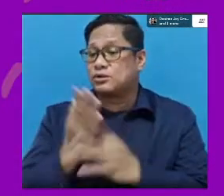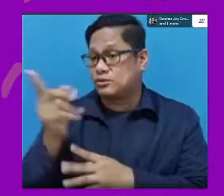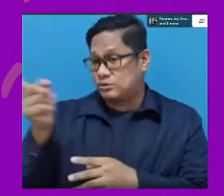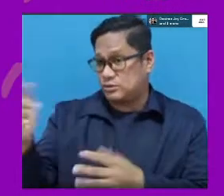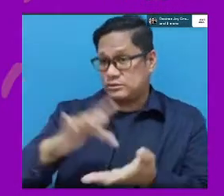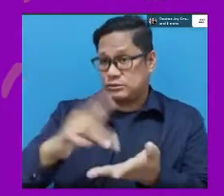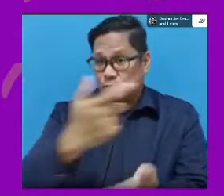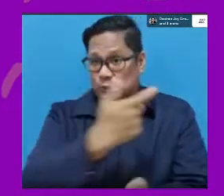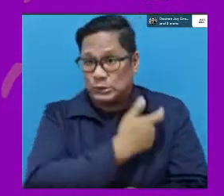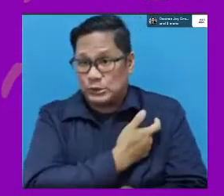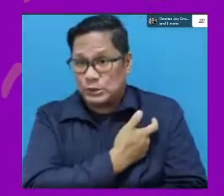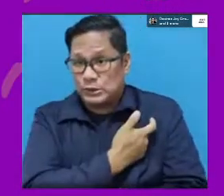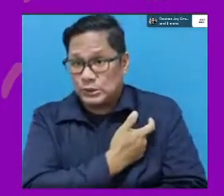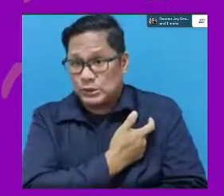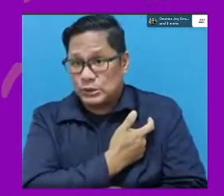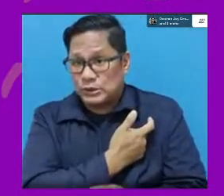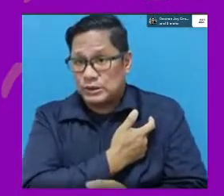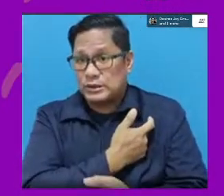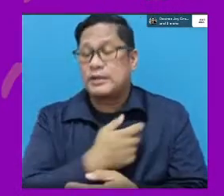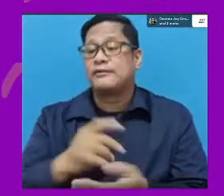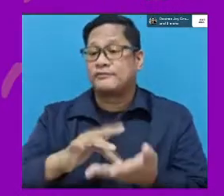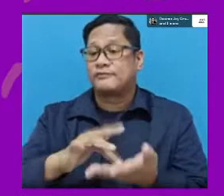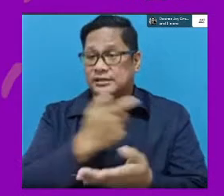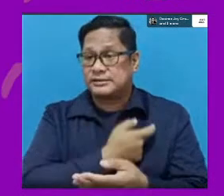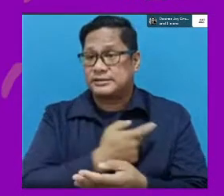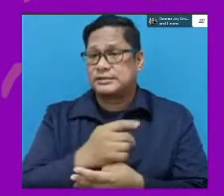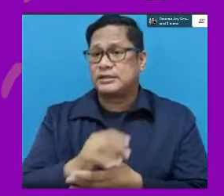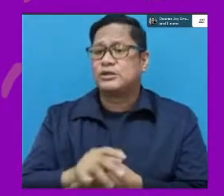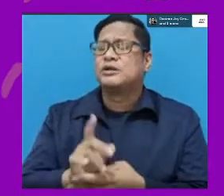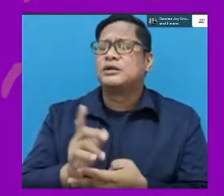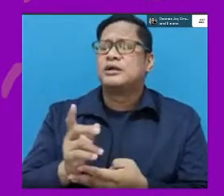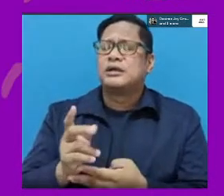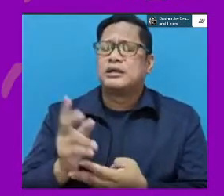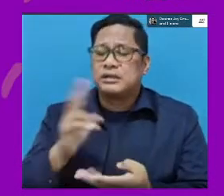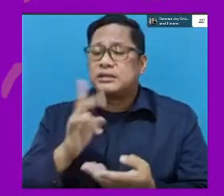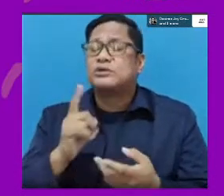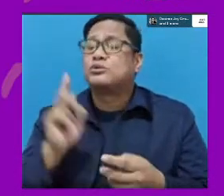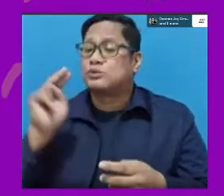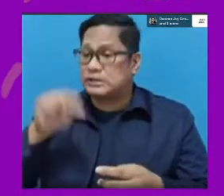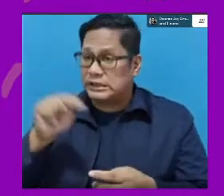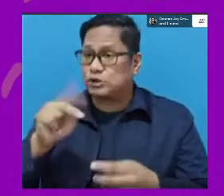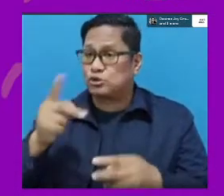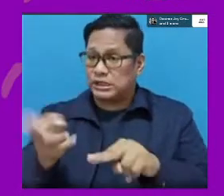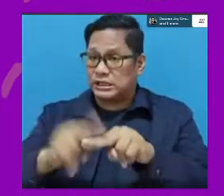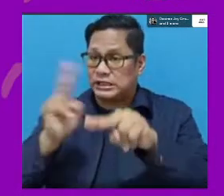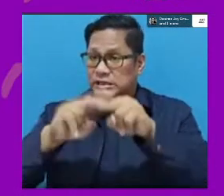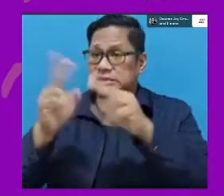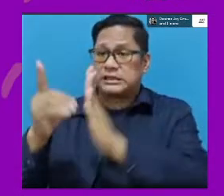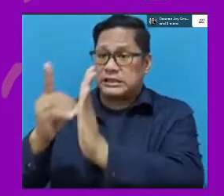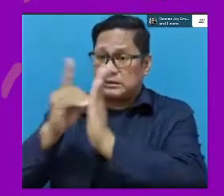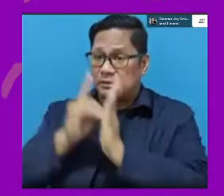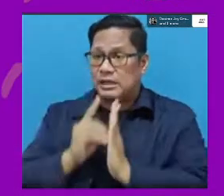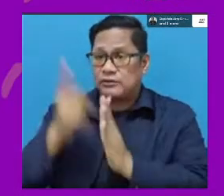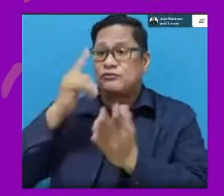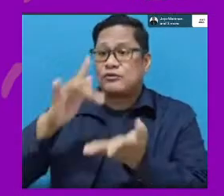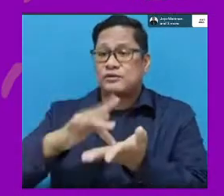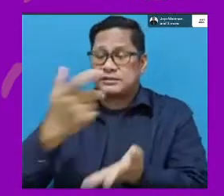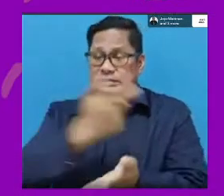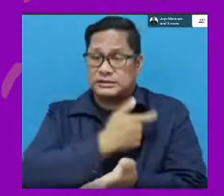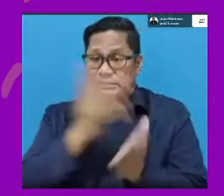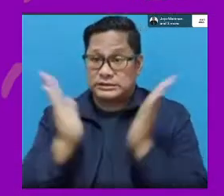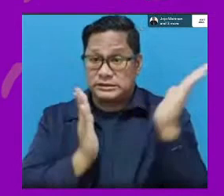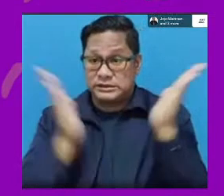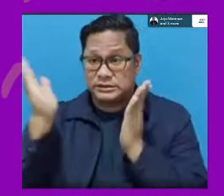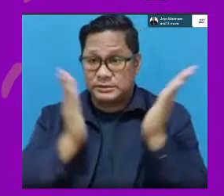vaccines, vaccine hesitancy is unavoidable. So we need to increase the demand for vaccination services